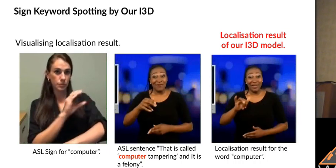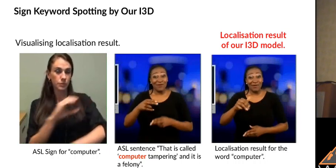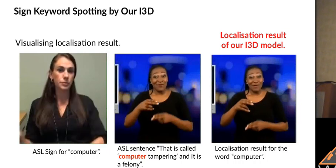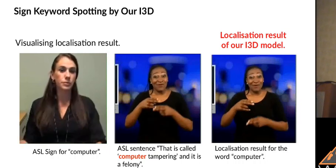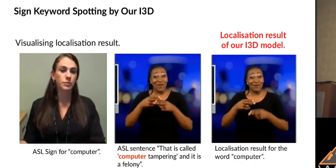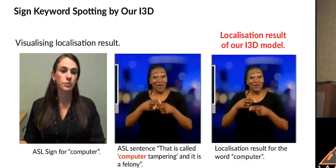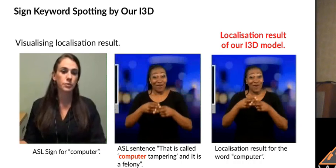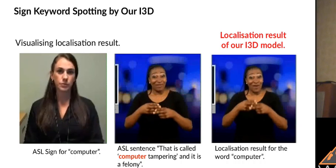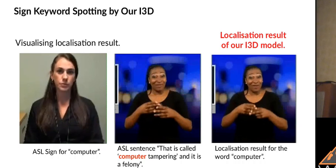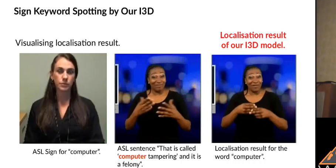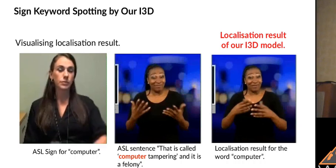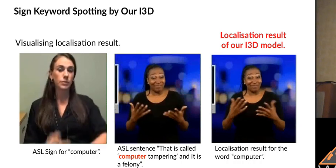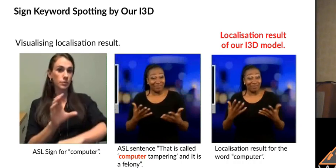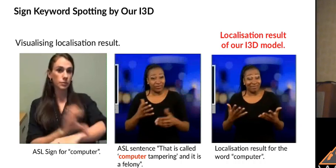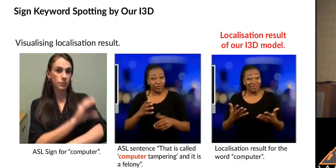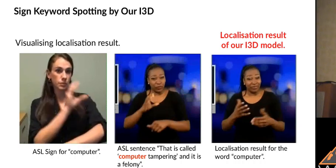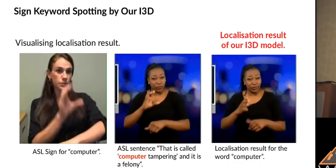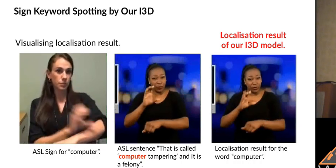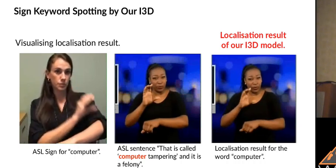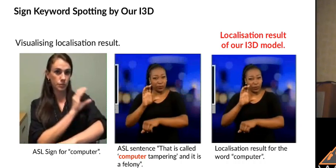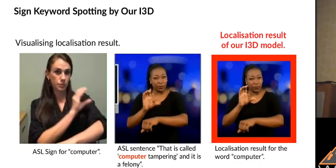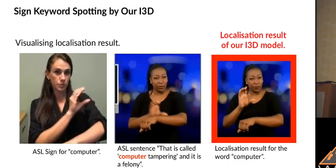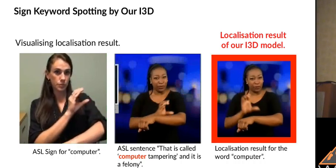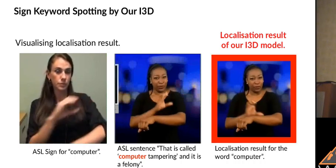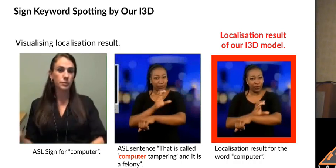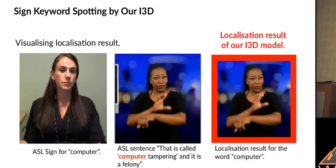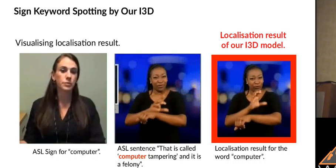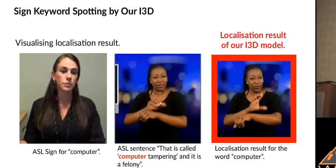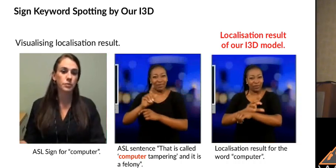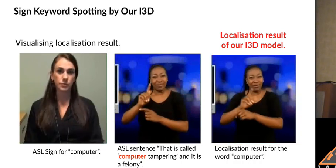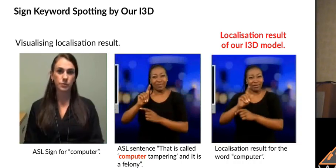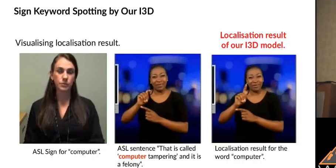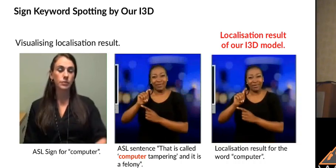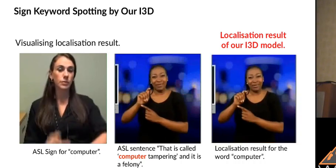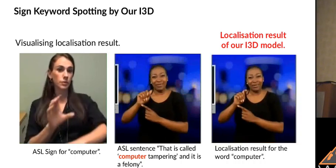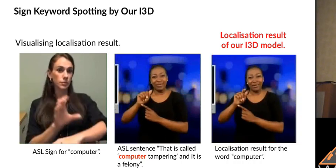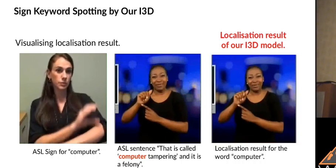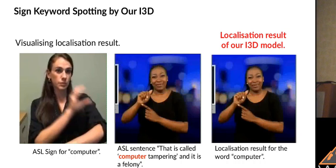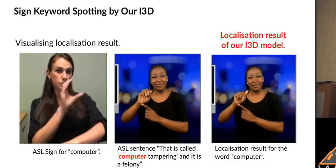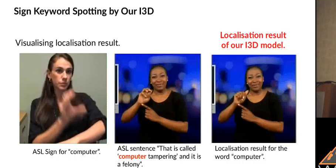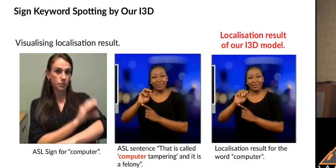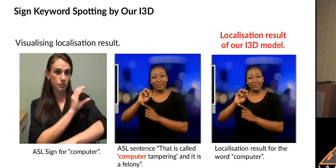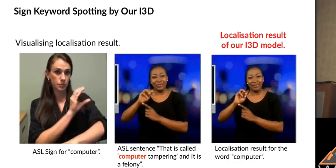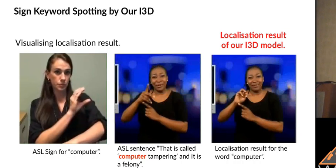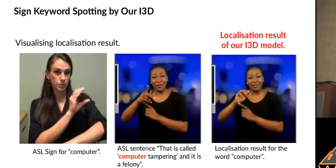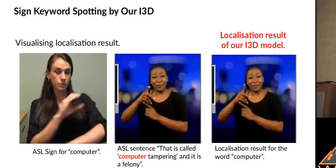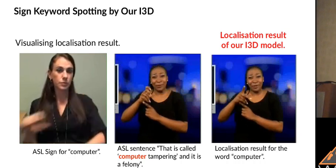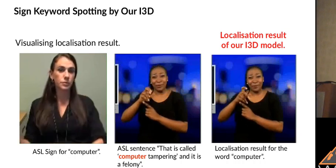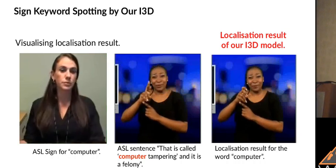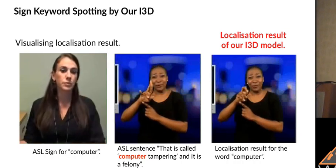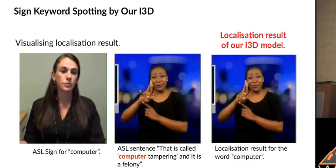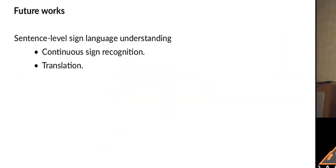automatically extracted word samples in order to further improve the word-level sign recognition